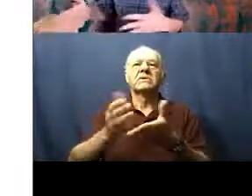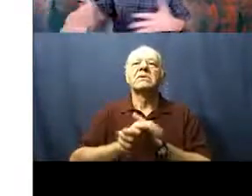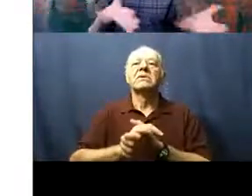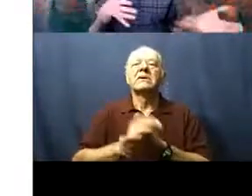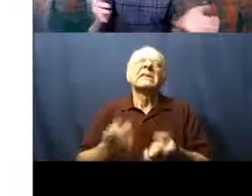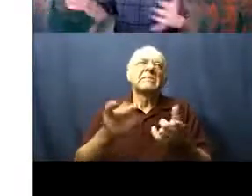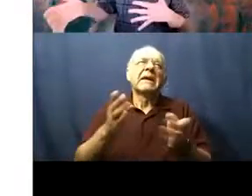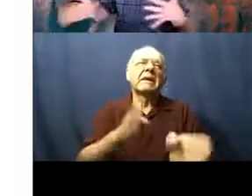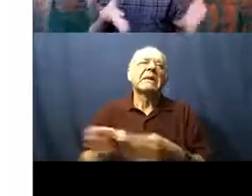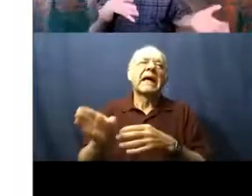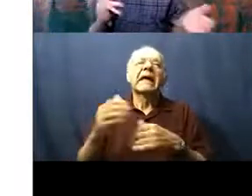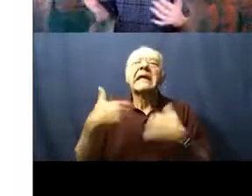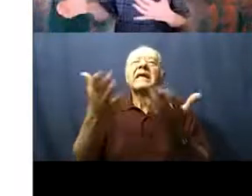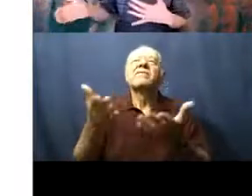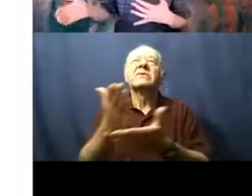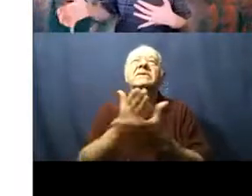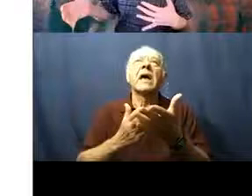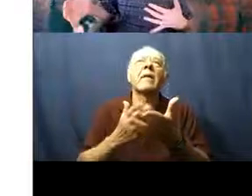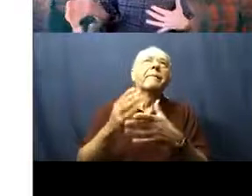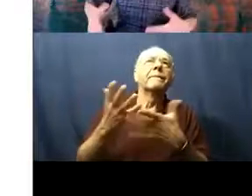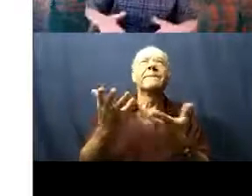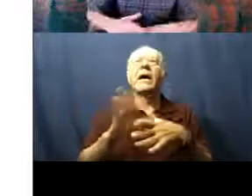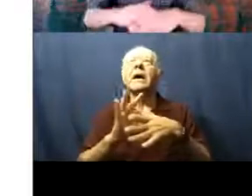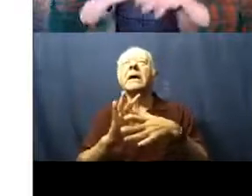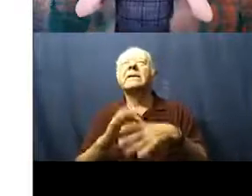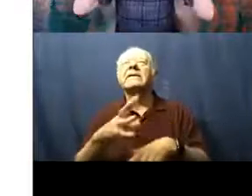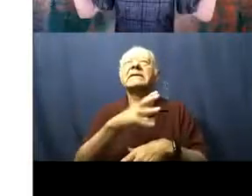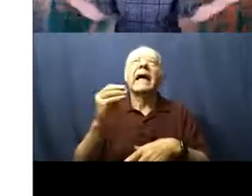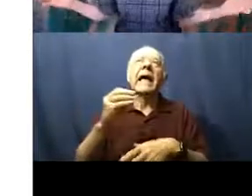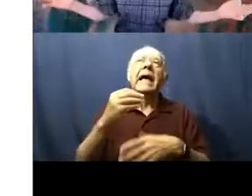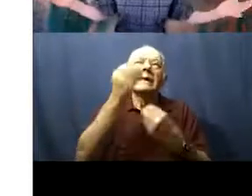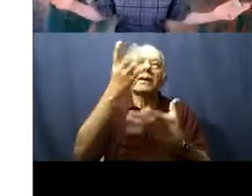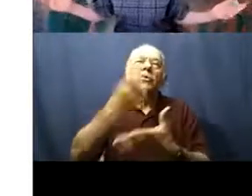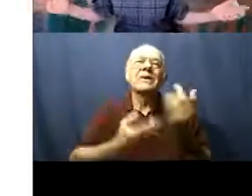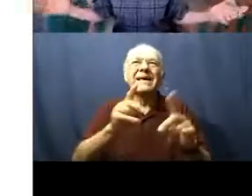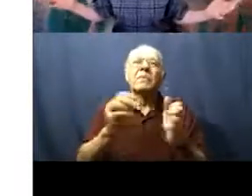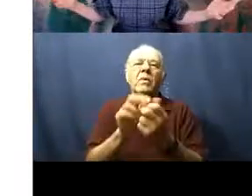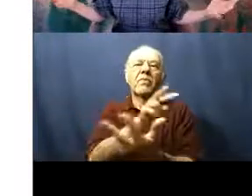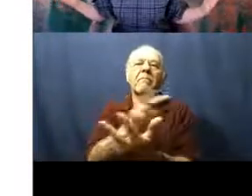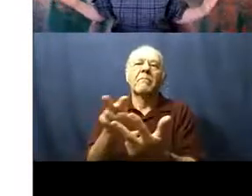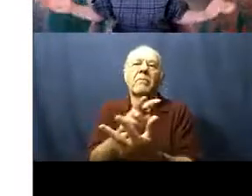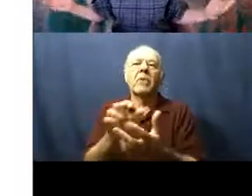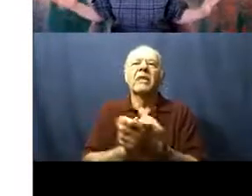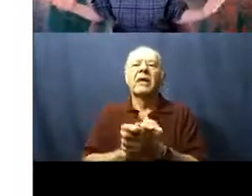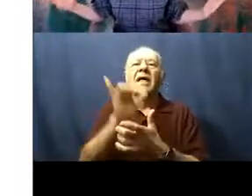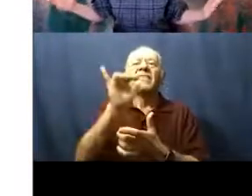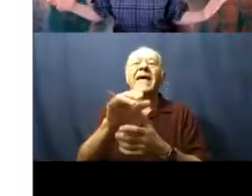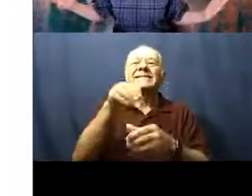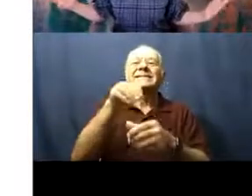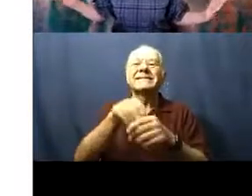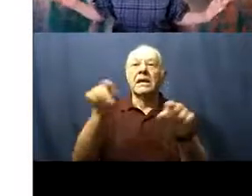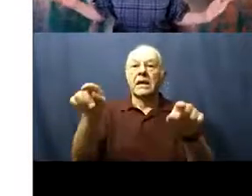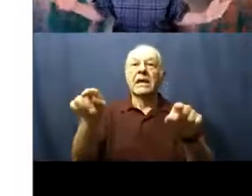give you a little bit of context and what's going on with each of those things, but they exist in the context of that broader set